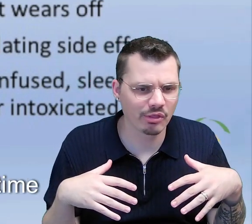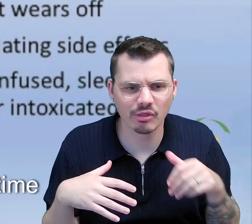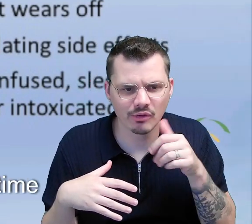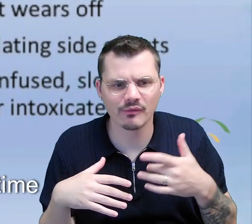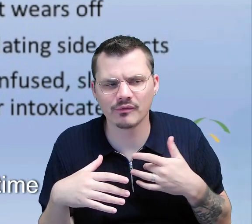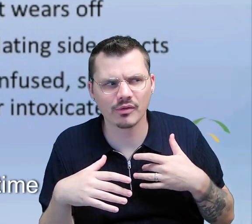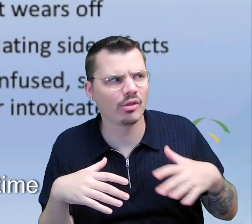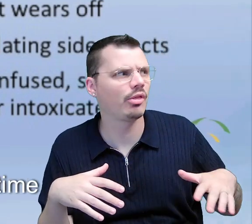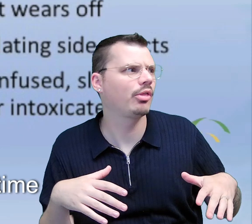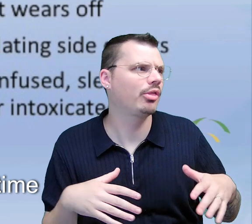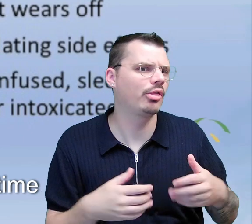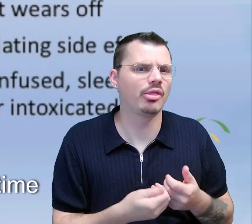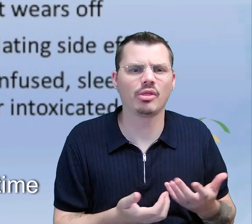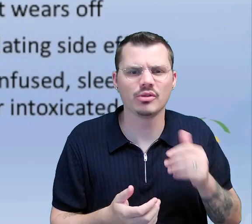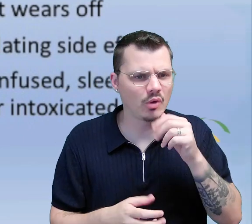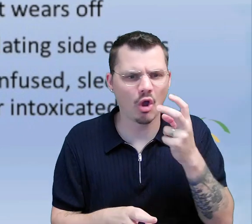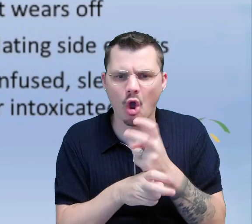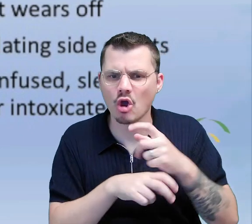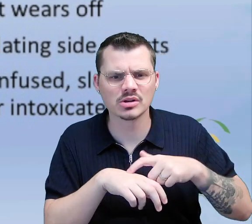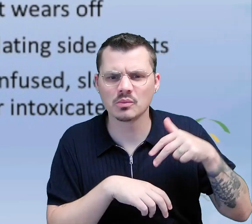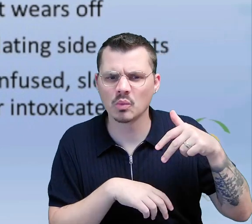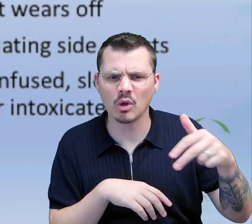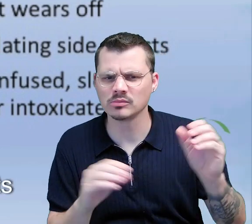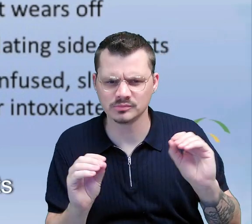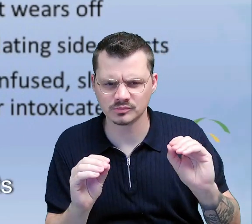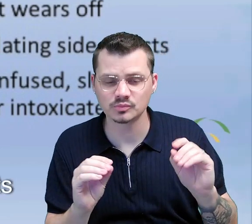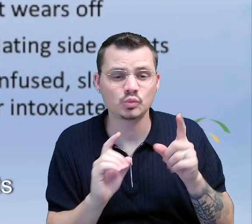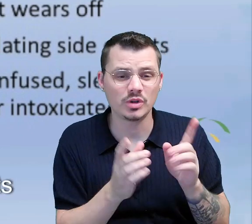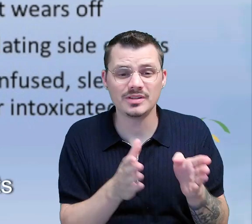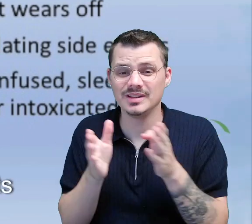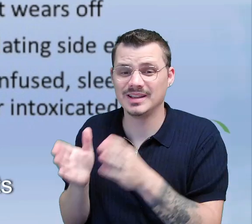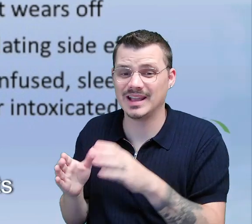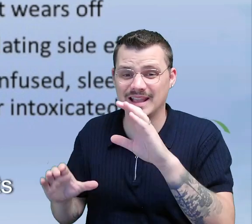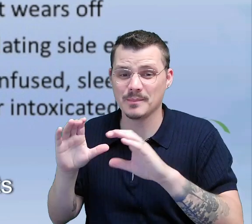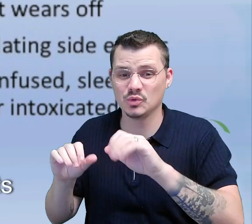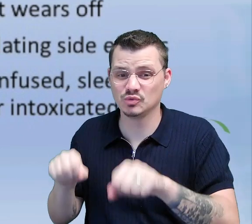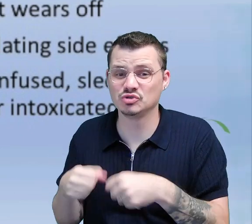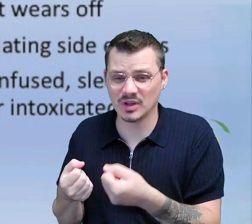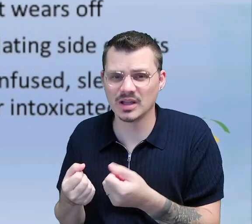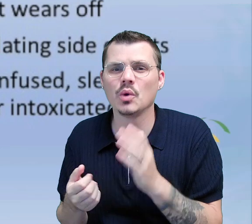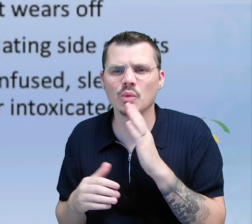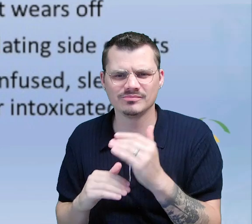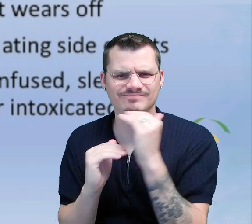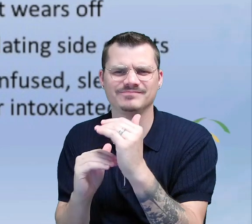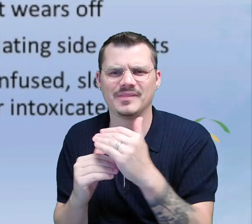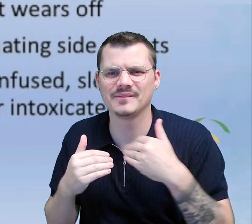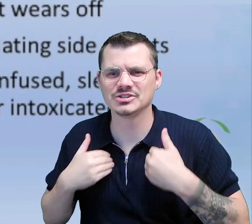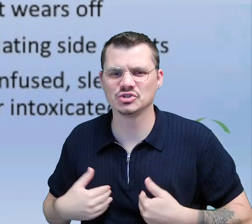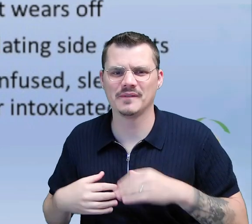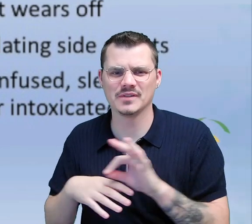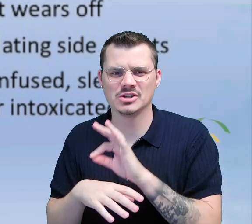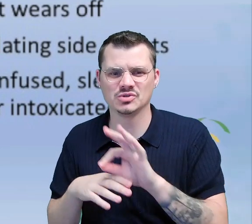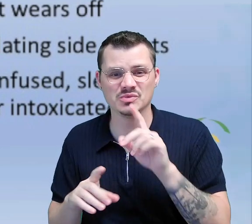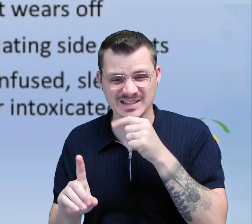feel dragged out, they don't have a hard time walking. Whereas chemical restraint restricts physical function. In fact, that is